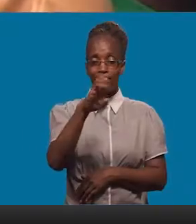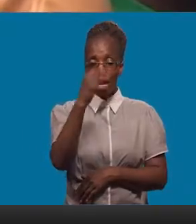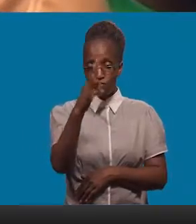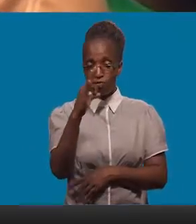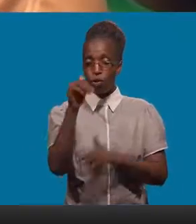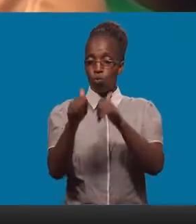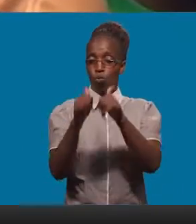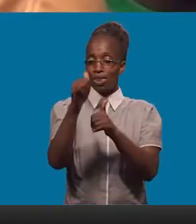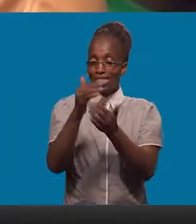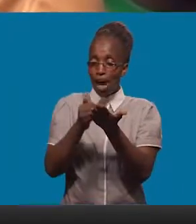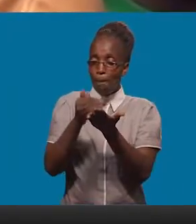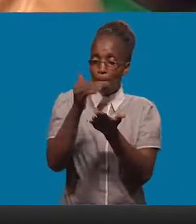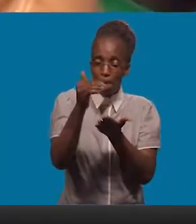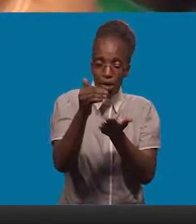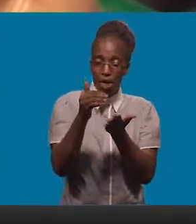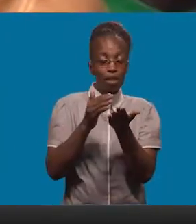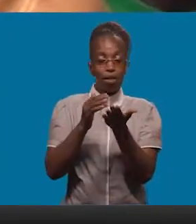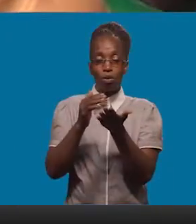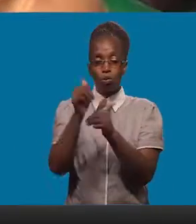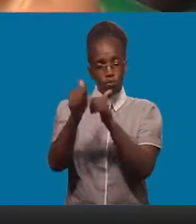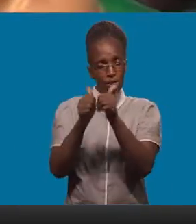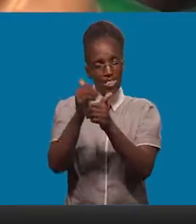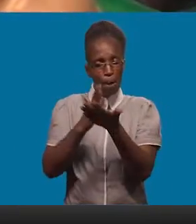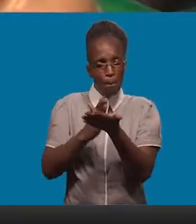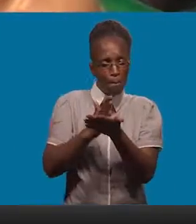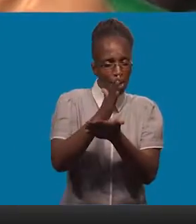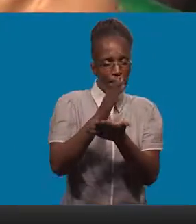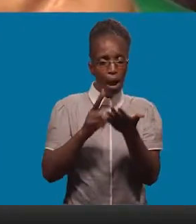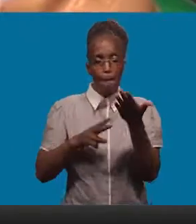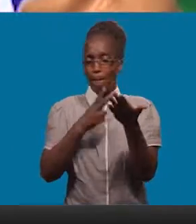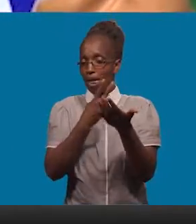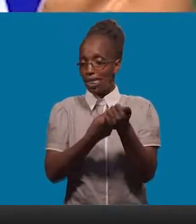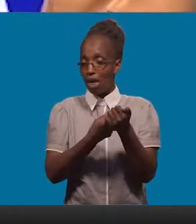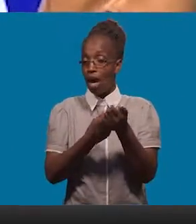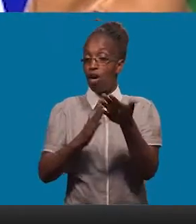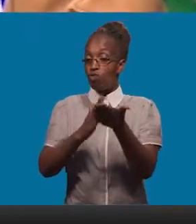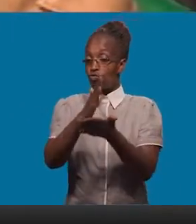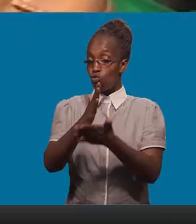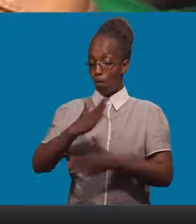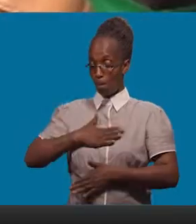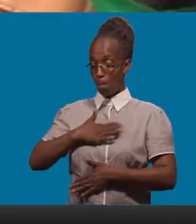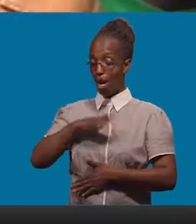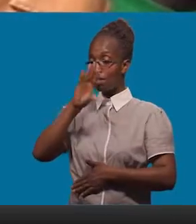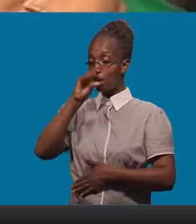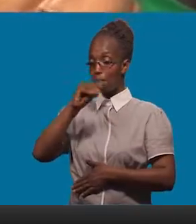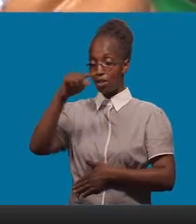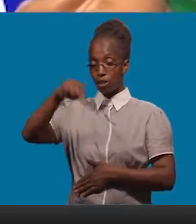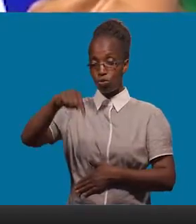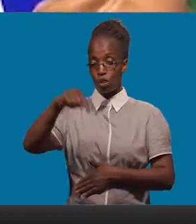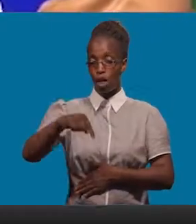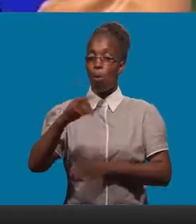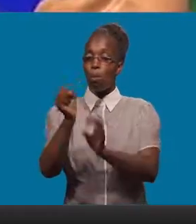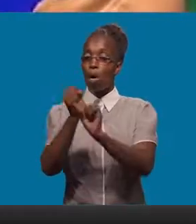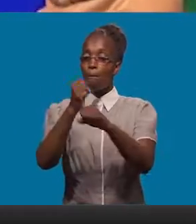partner of the Department of Children's Services. And even in my speech that I will make here, I will make a speech to